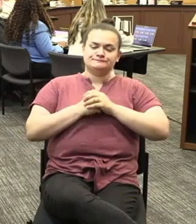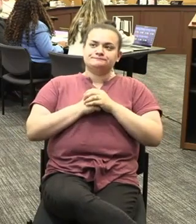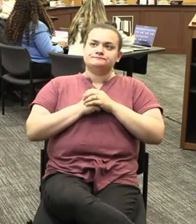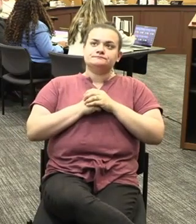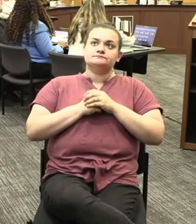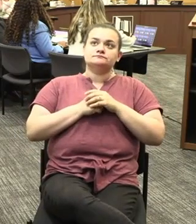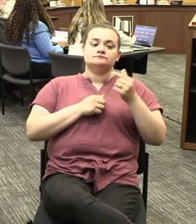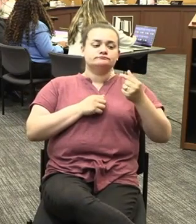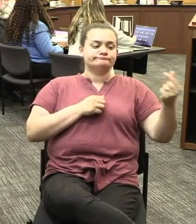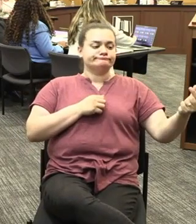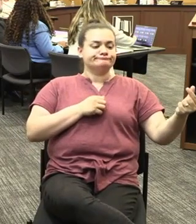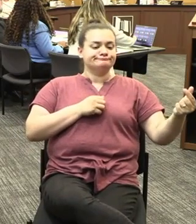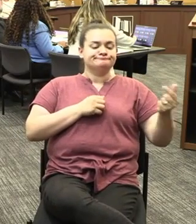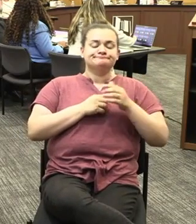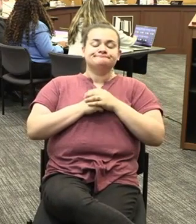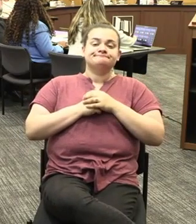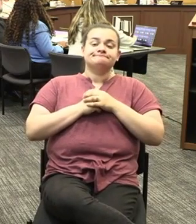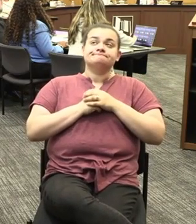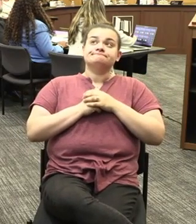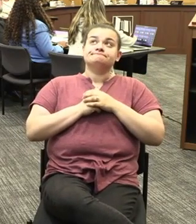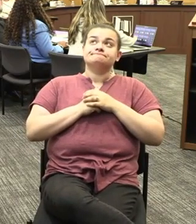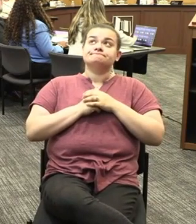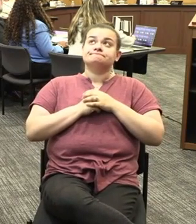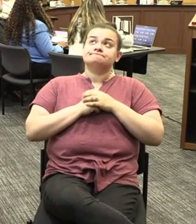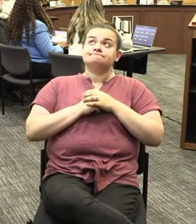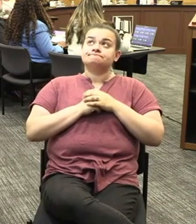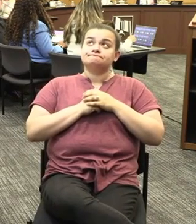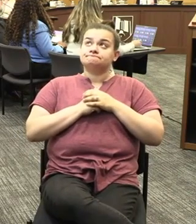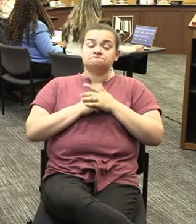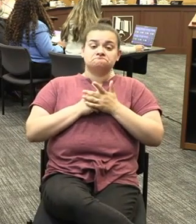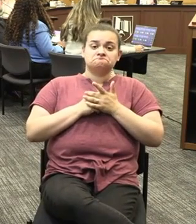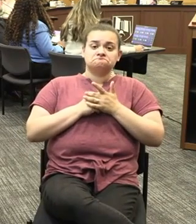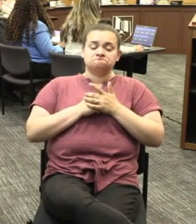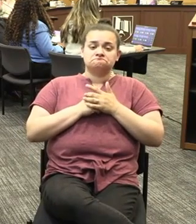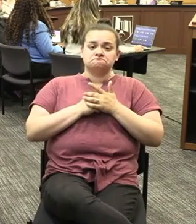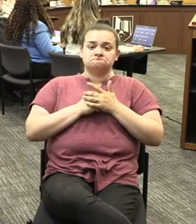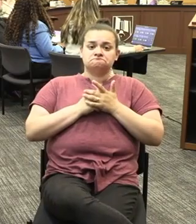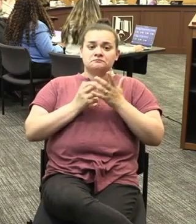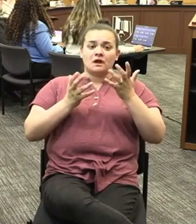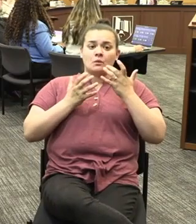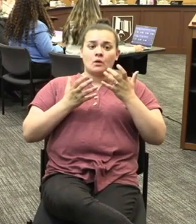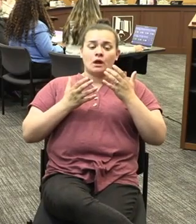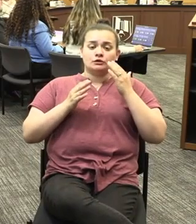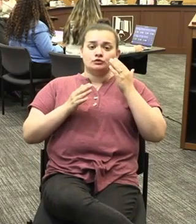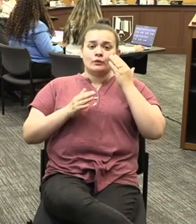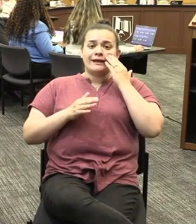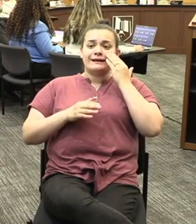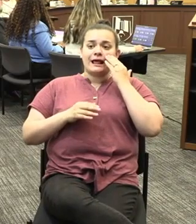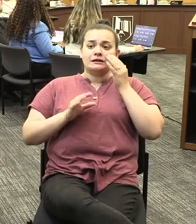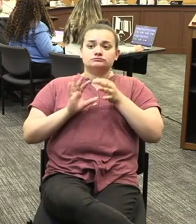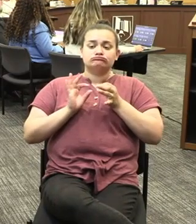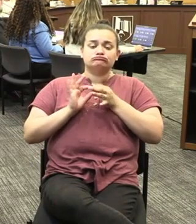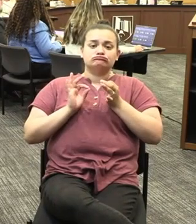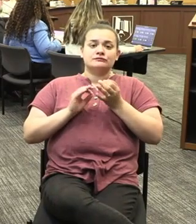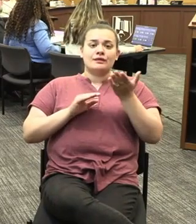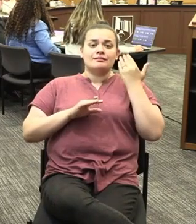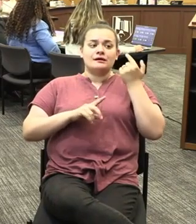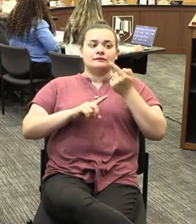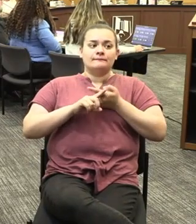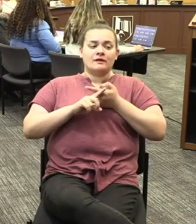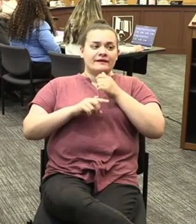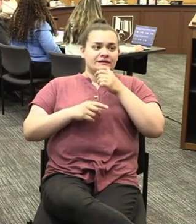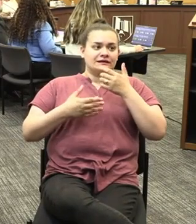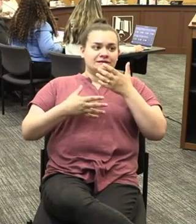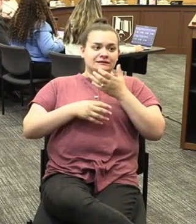Trustee Garcia again. Yes. Just wanted to acknowledge last month we didn't get